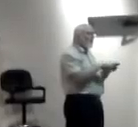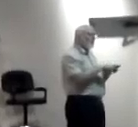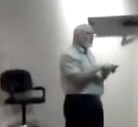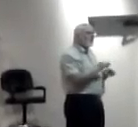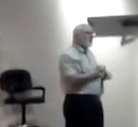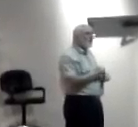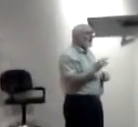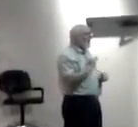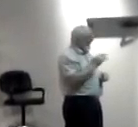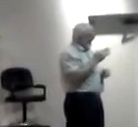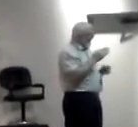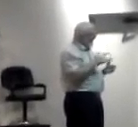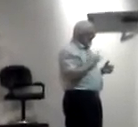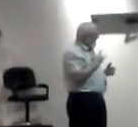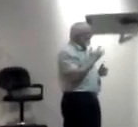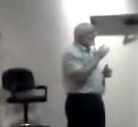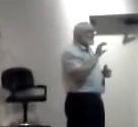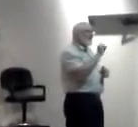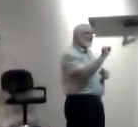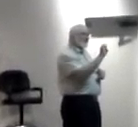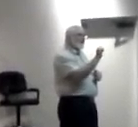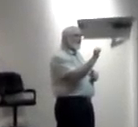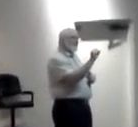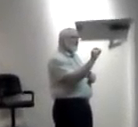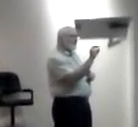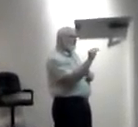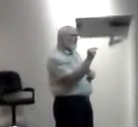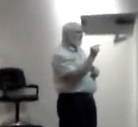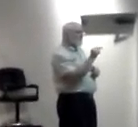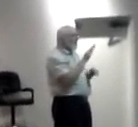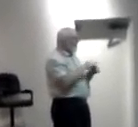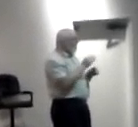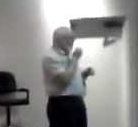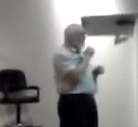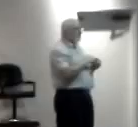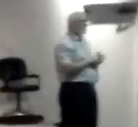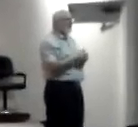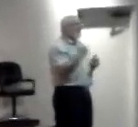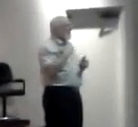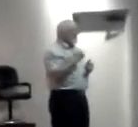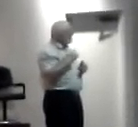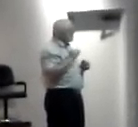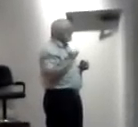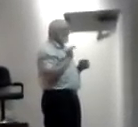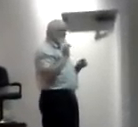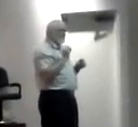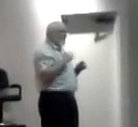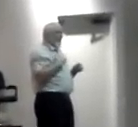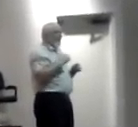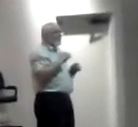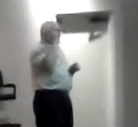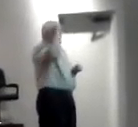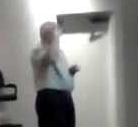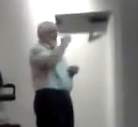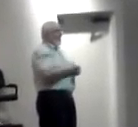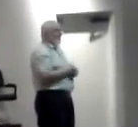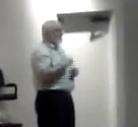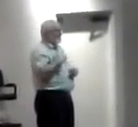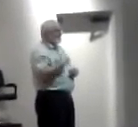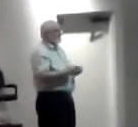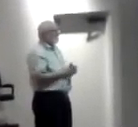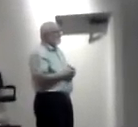I like seasoning on my food. Anybody else like that? I cannot stand. I'm Italian.